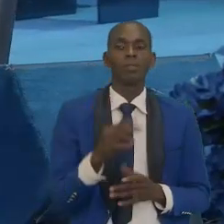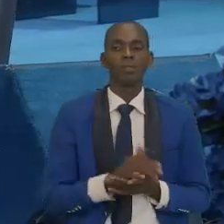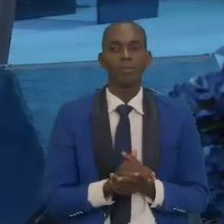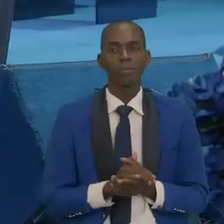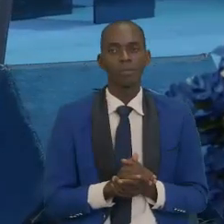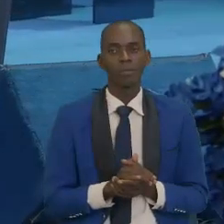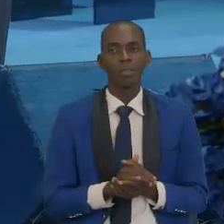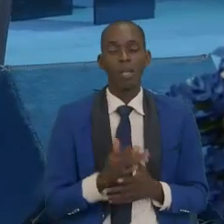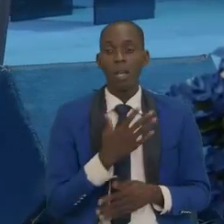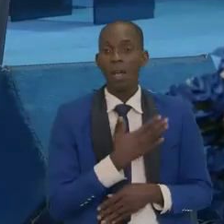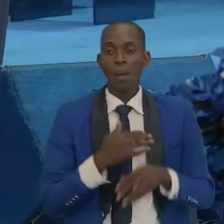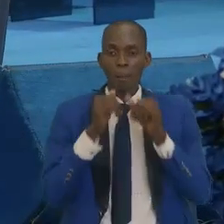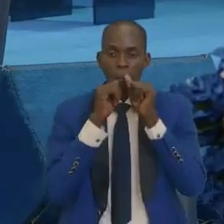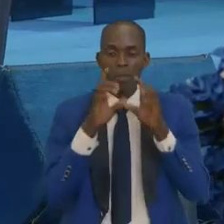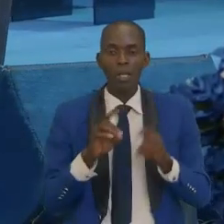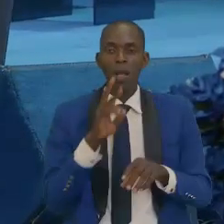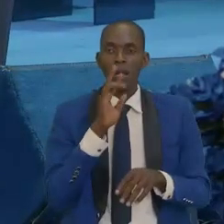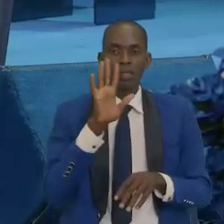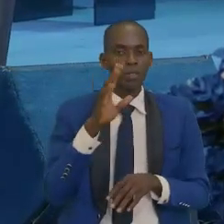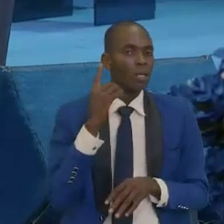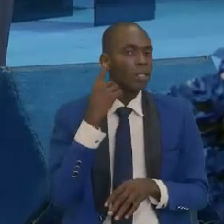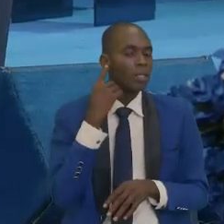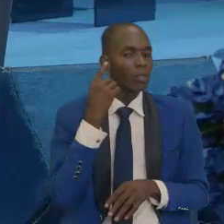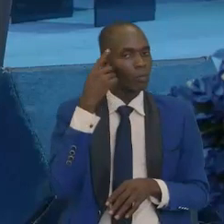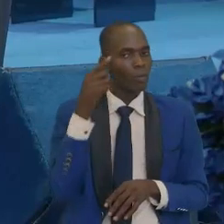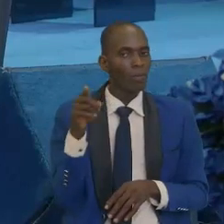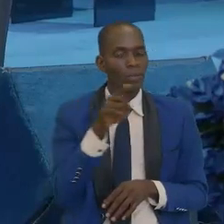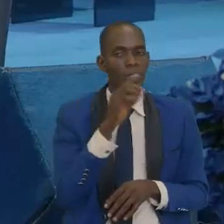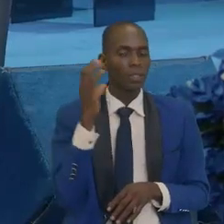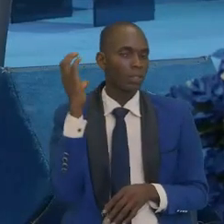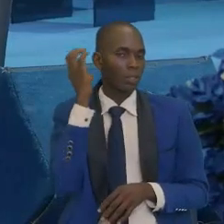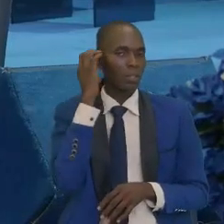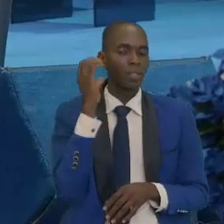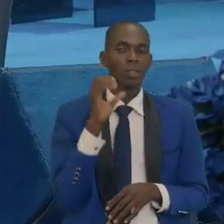and blessed are your ears for the hear.